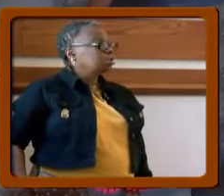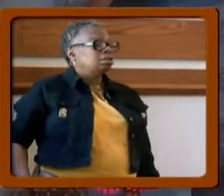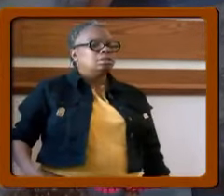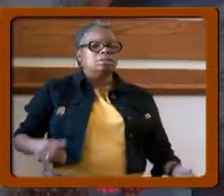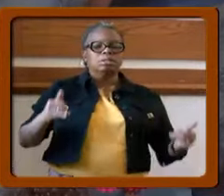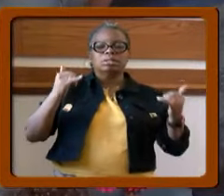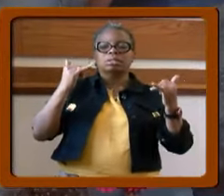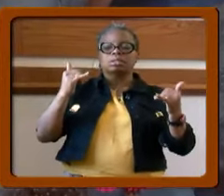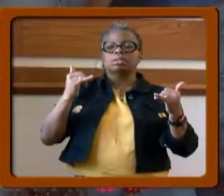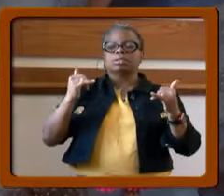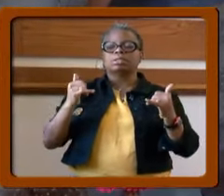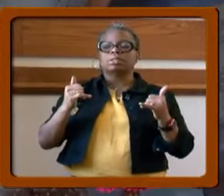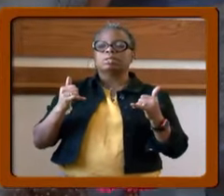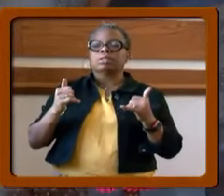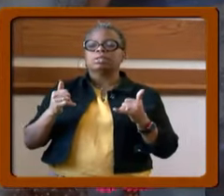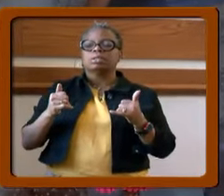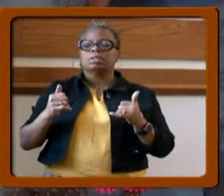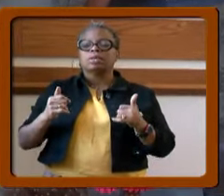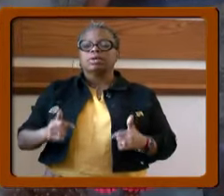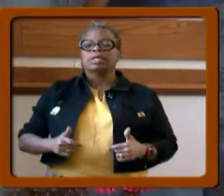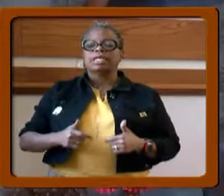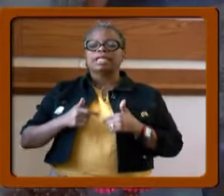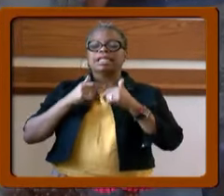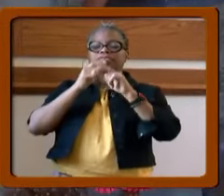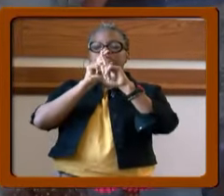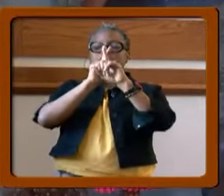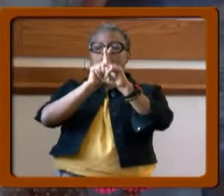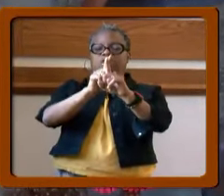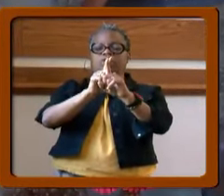As we live in the shadow of the resurrection, we are reminded